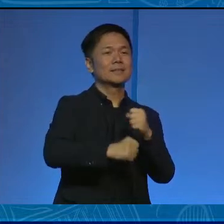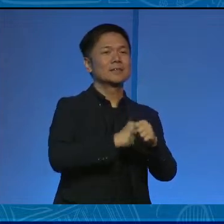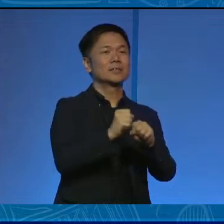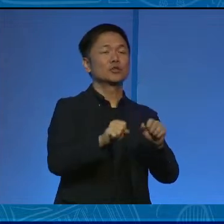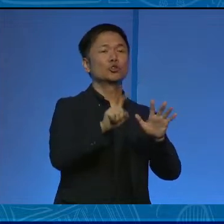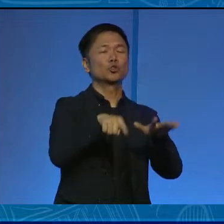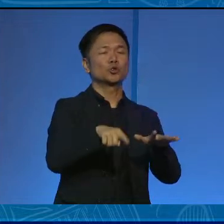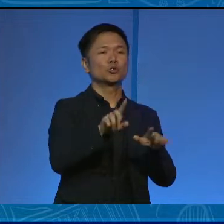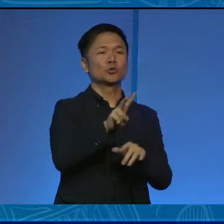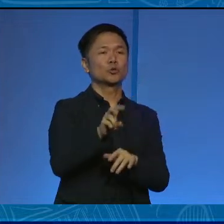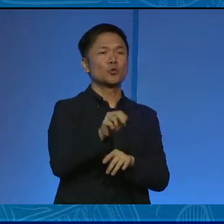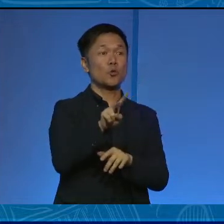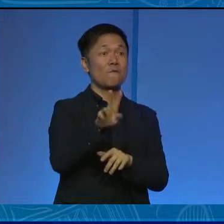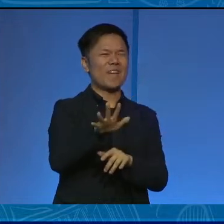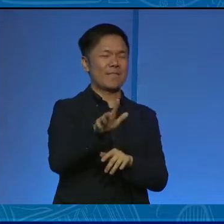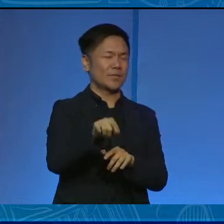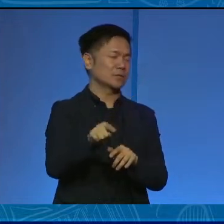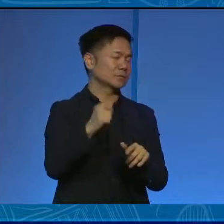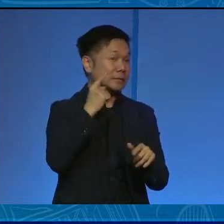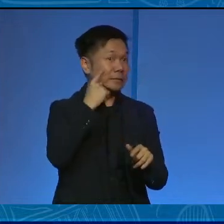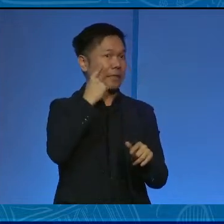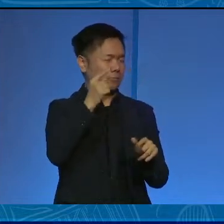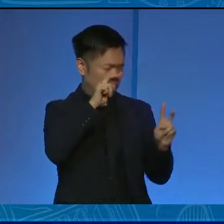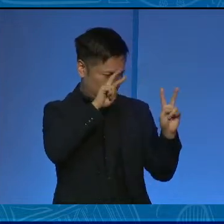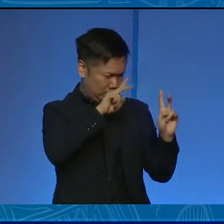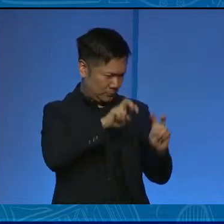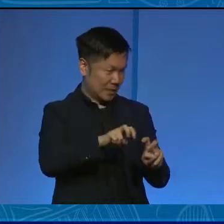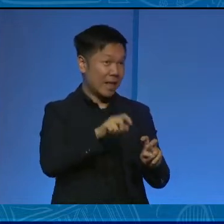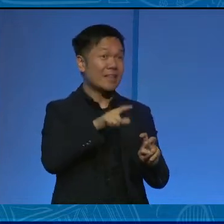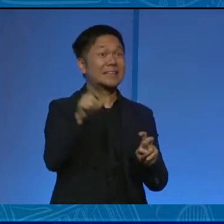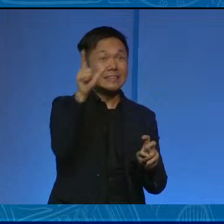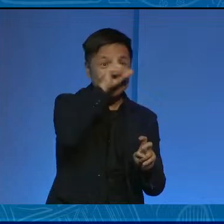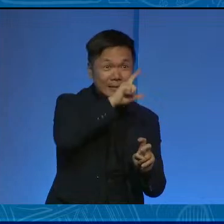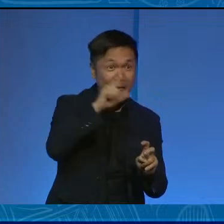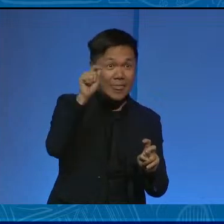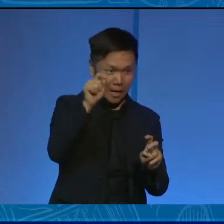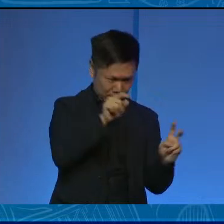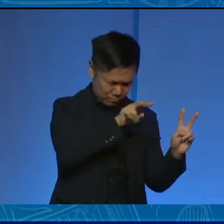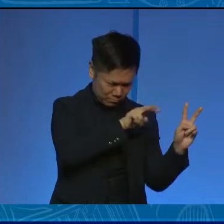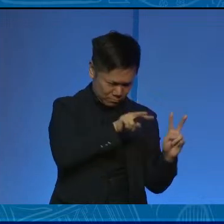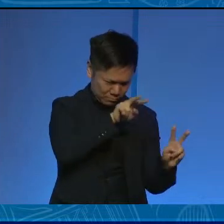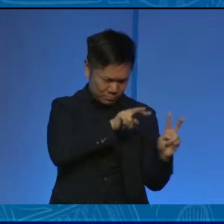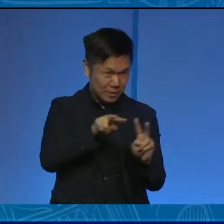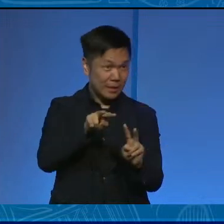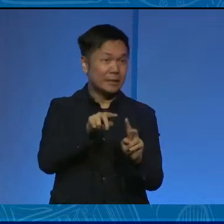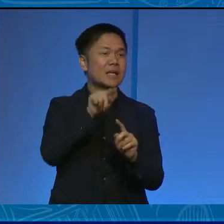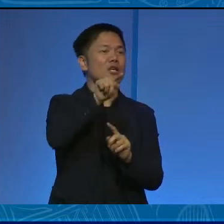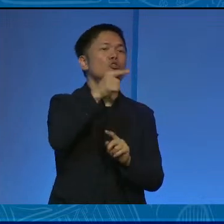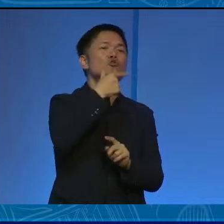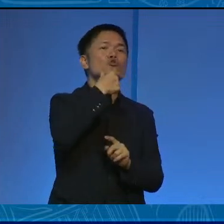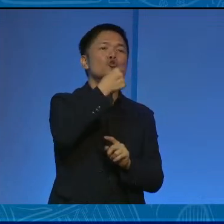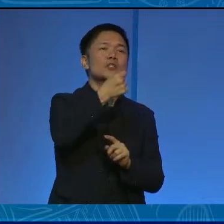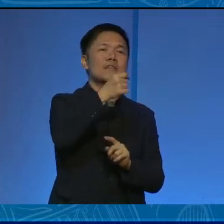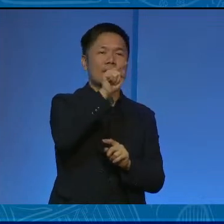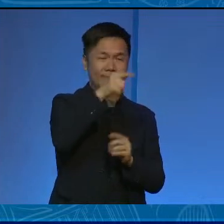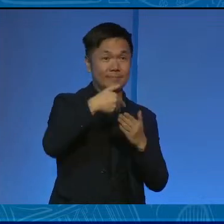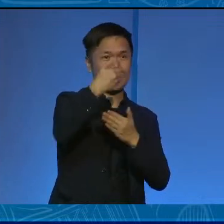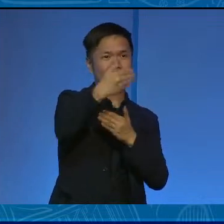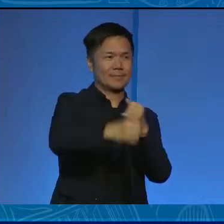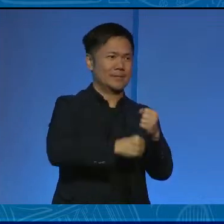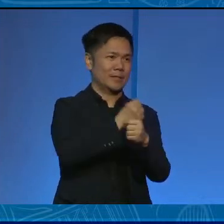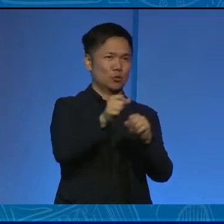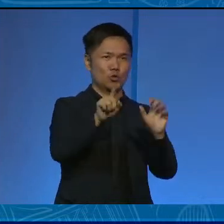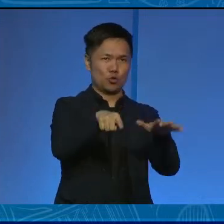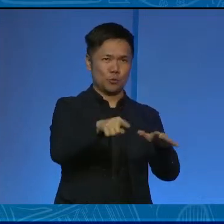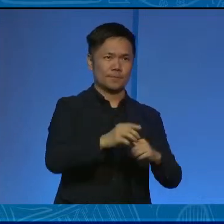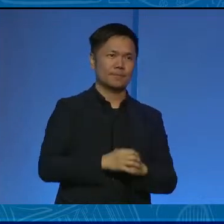Multi-Stakeholder Forum to review progress on the implementation of the Sendai Framework will be held in Geneva, Switzerland. At the